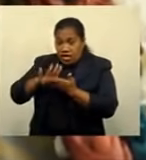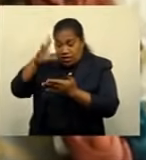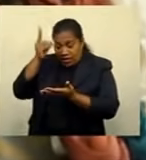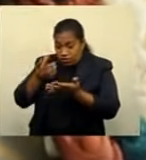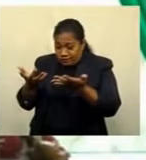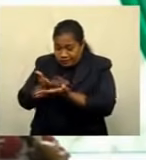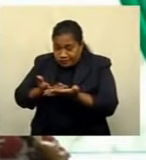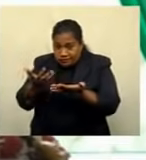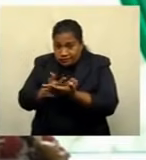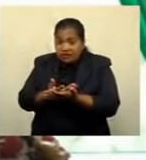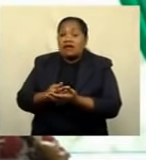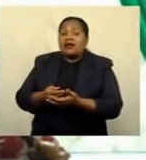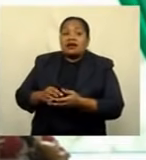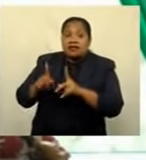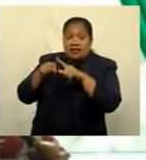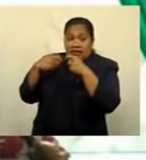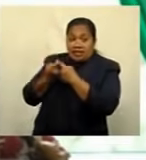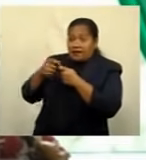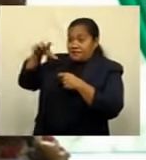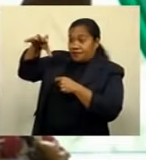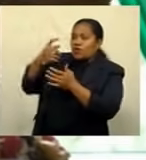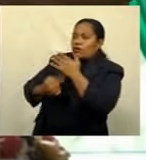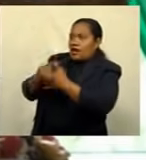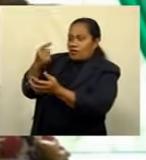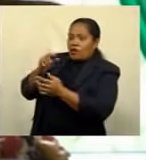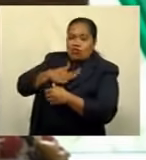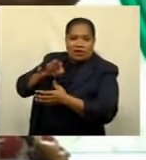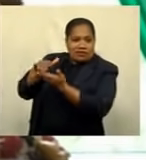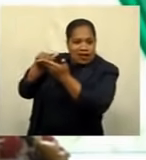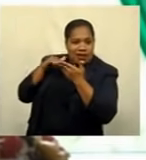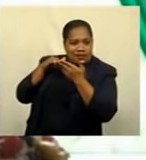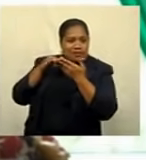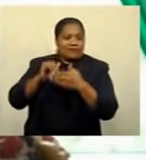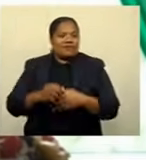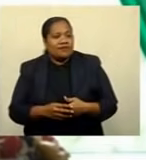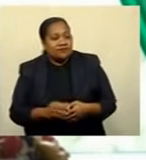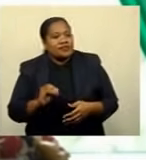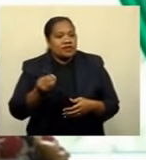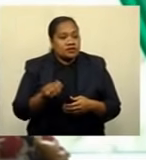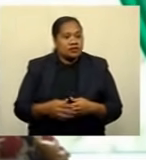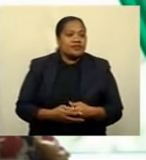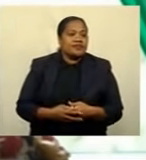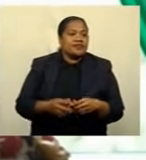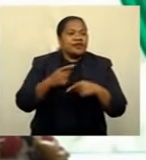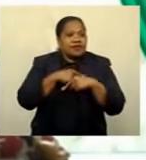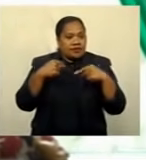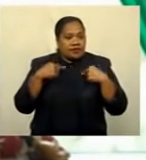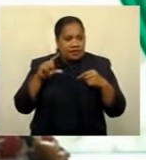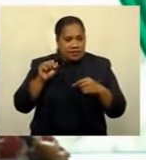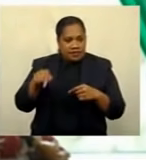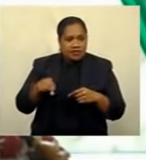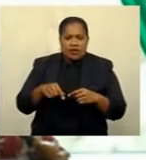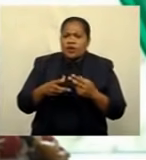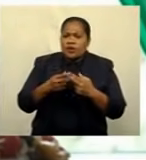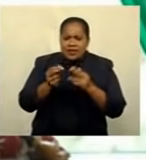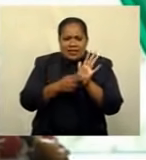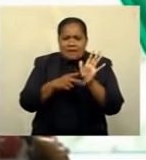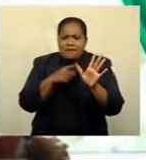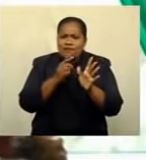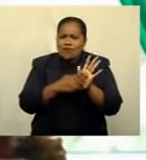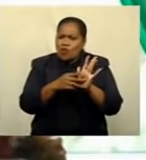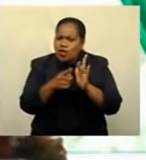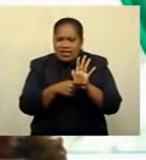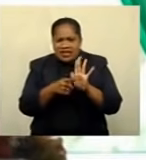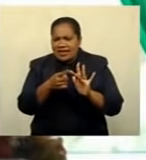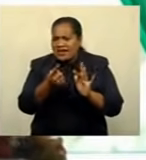offered to help. They came to Namoli, they did a scope for Namoli, and they did it with Fortutolu. So as I stand here